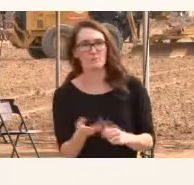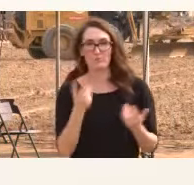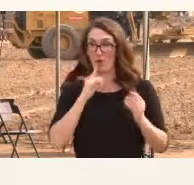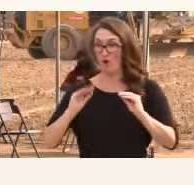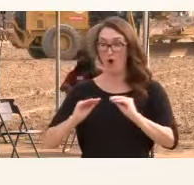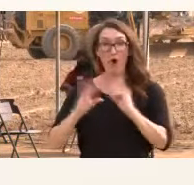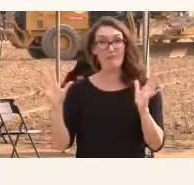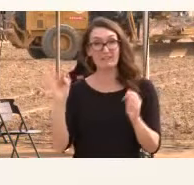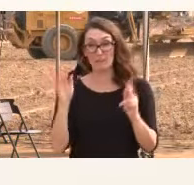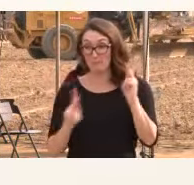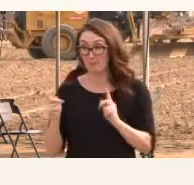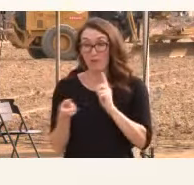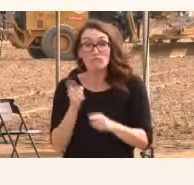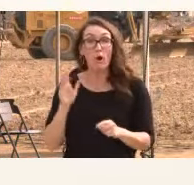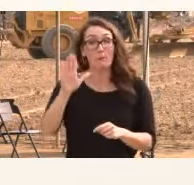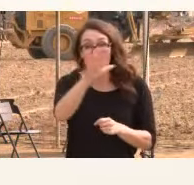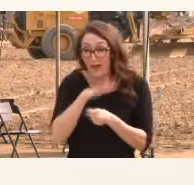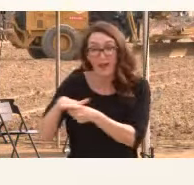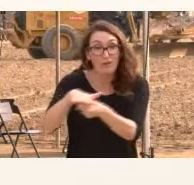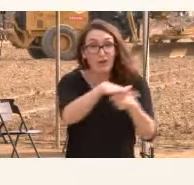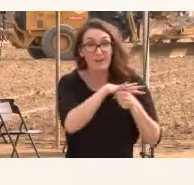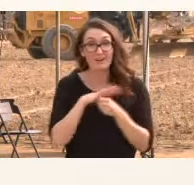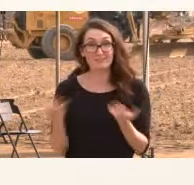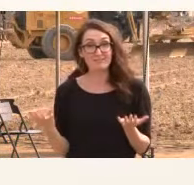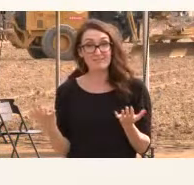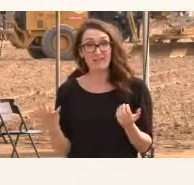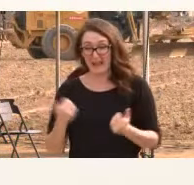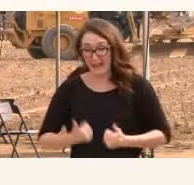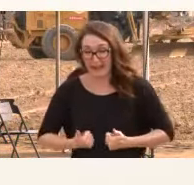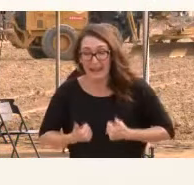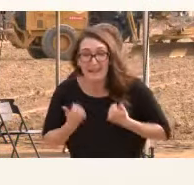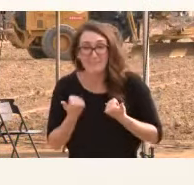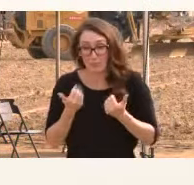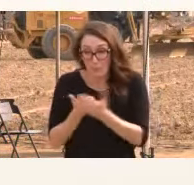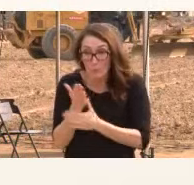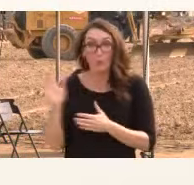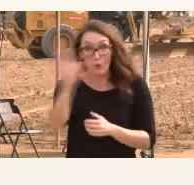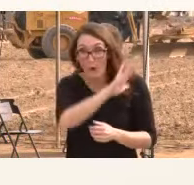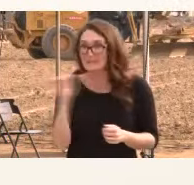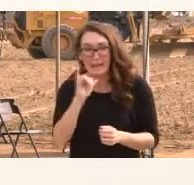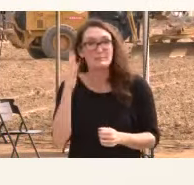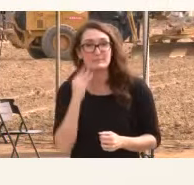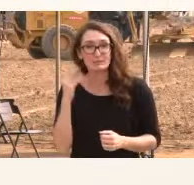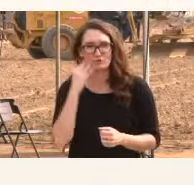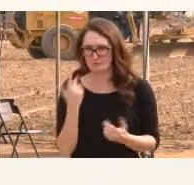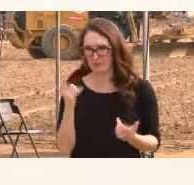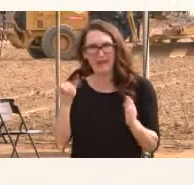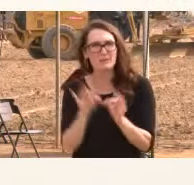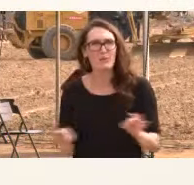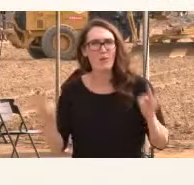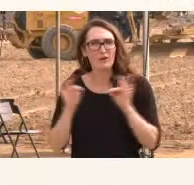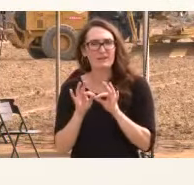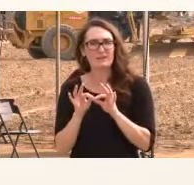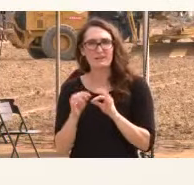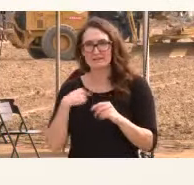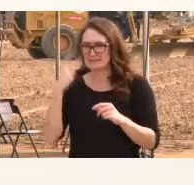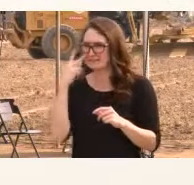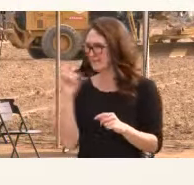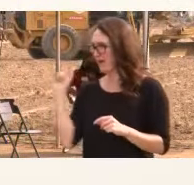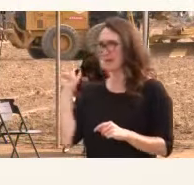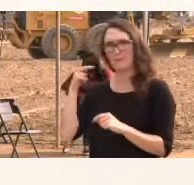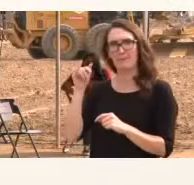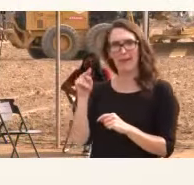come from your neighborhood and have your lived experiences matters, as we see in Trustee